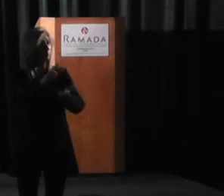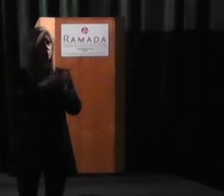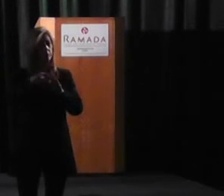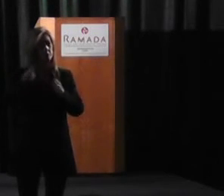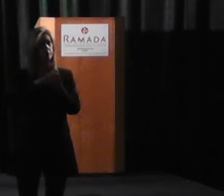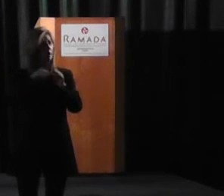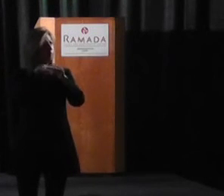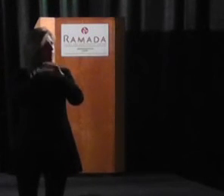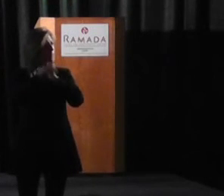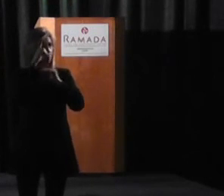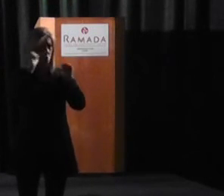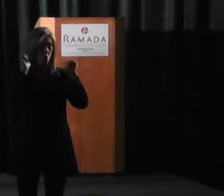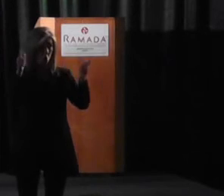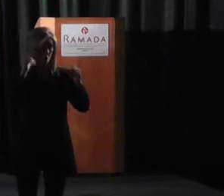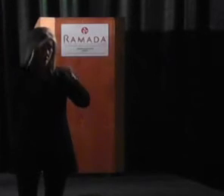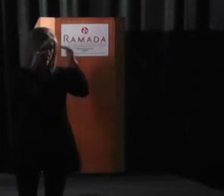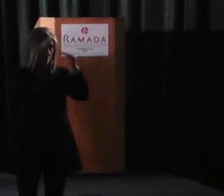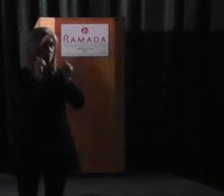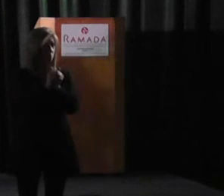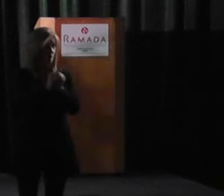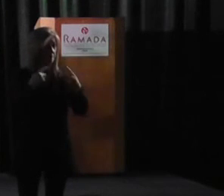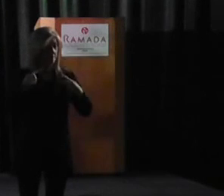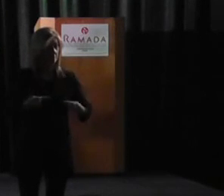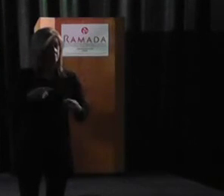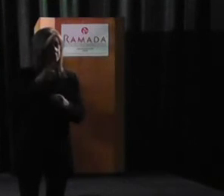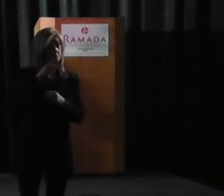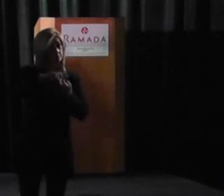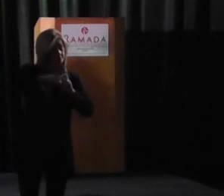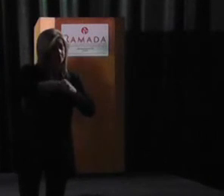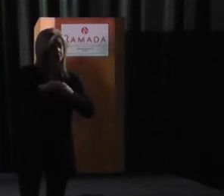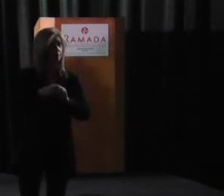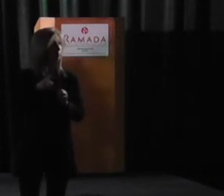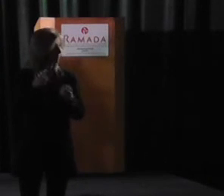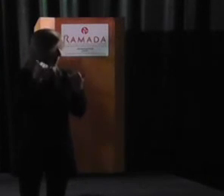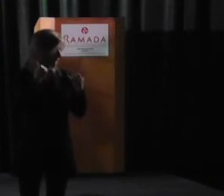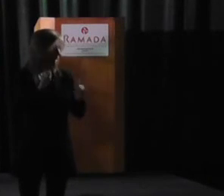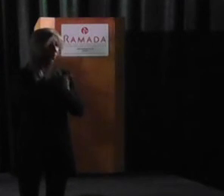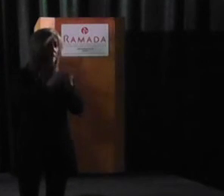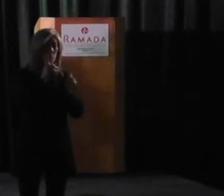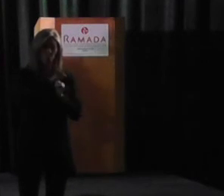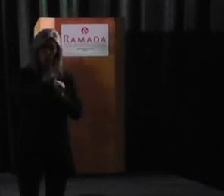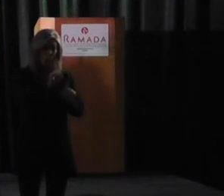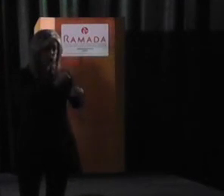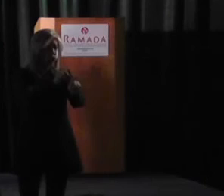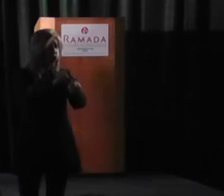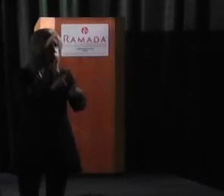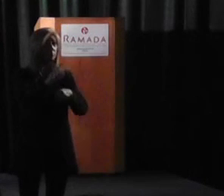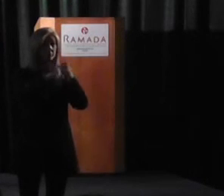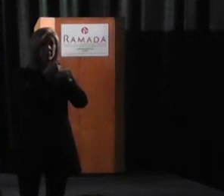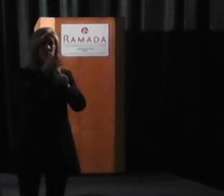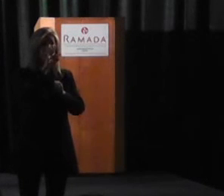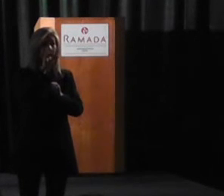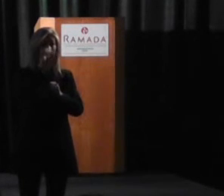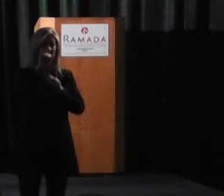with neuromuscular impairment. There are still participants working out here today that started in the 80s, like Casey, who works